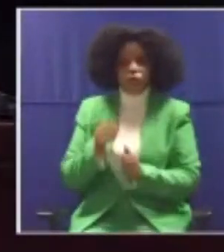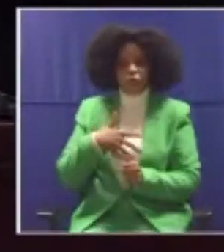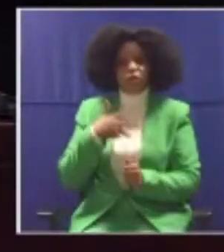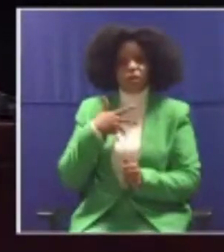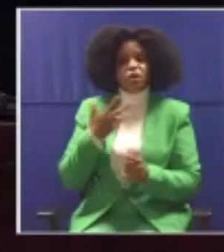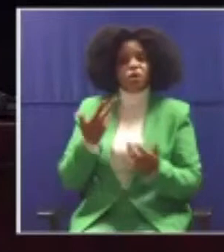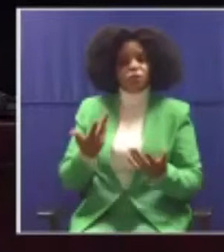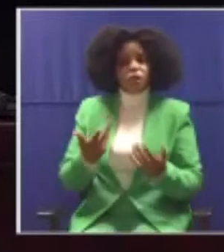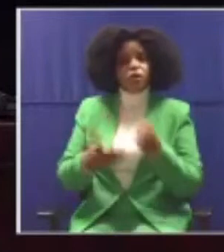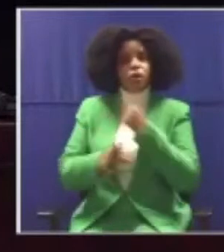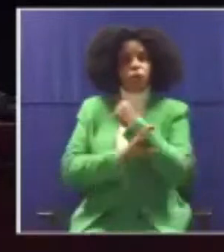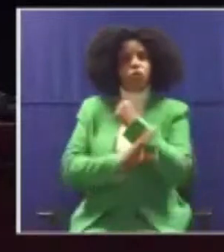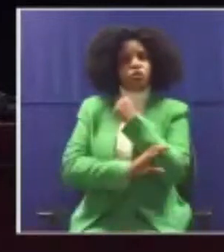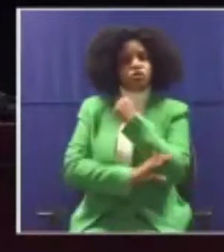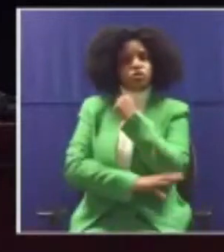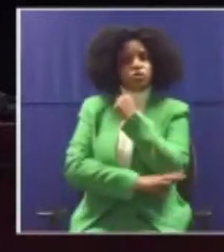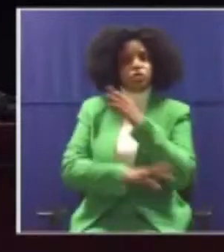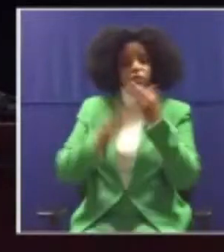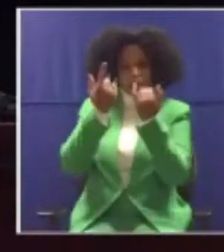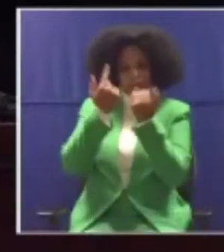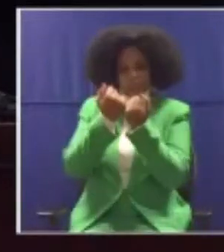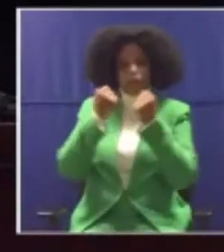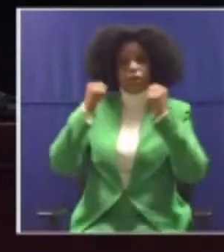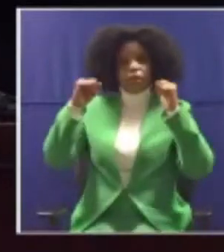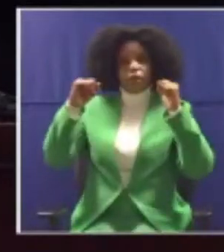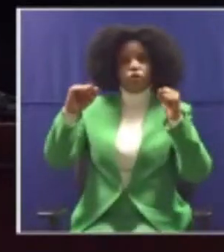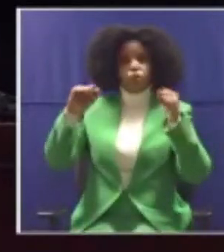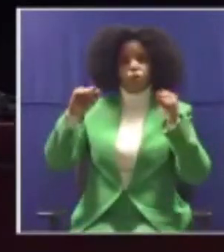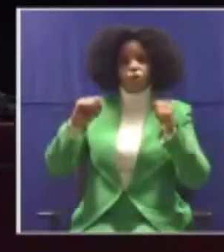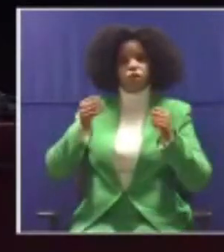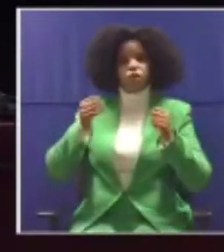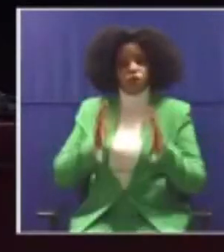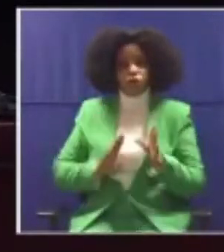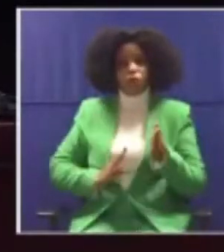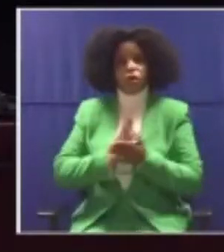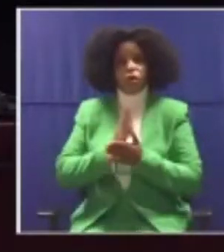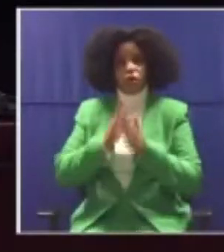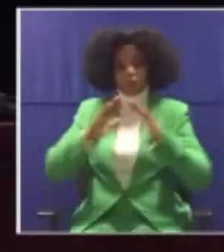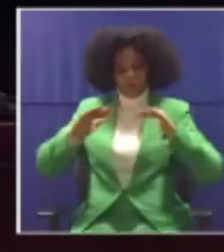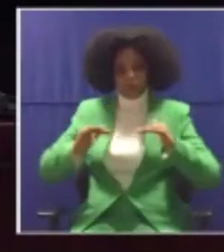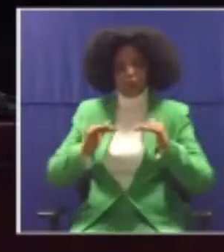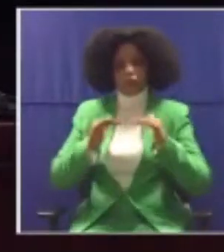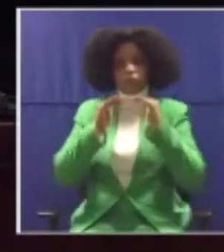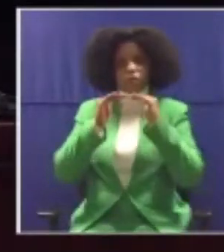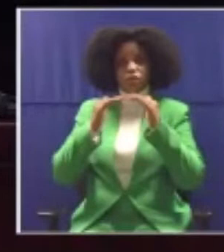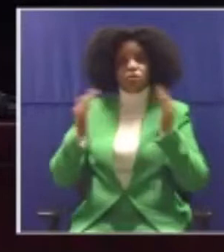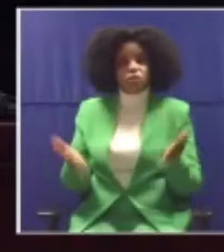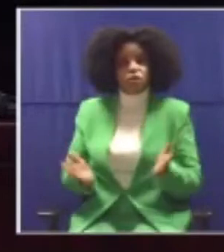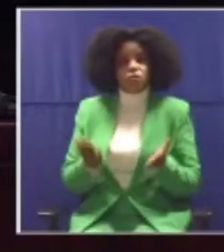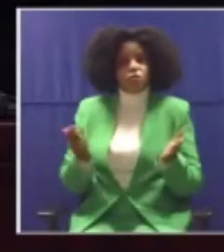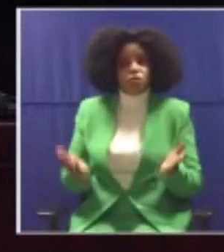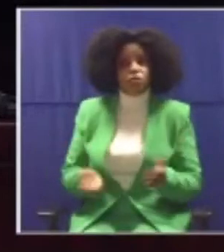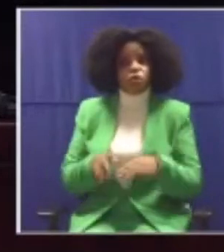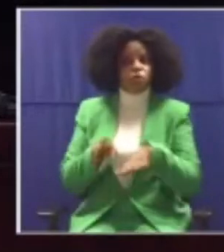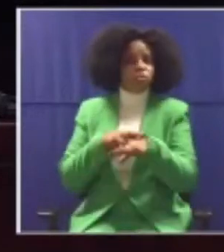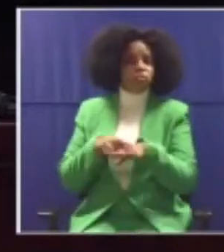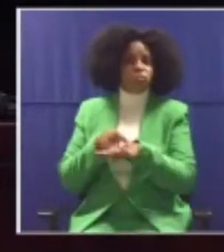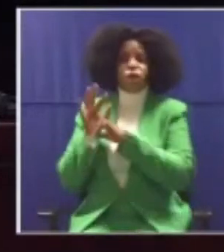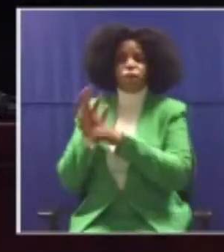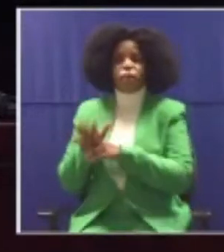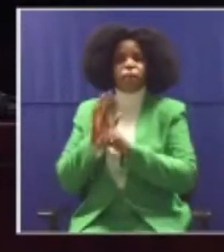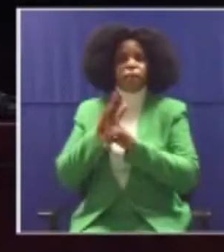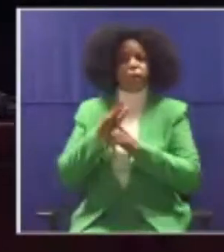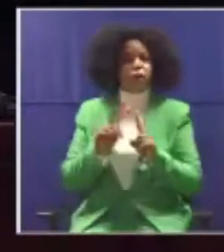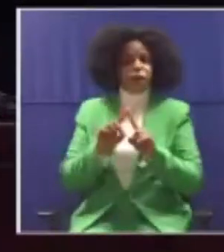constitutional democracy and human rights and equality, promoting non-racialism, non-sexism, equality and